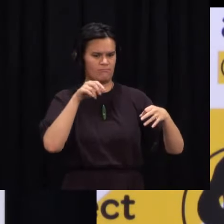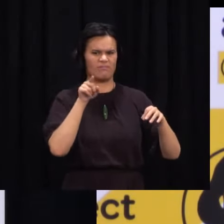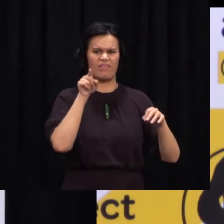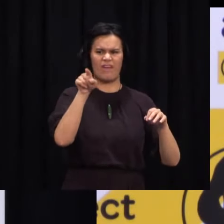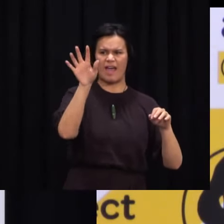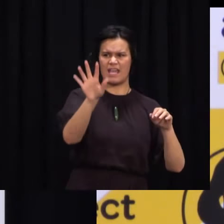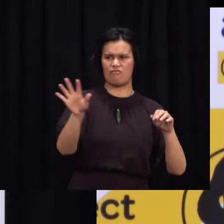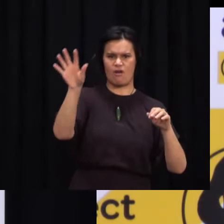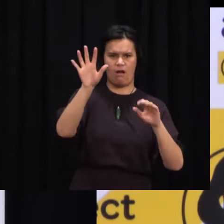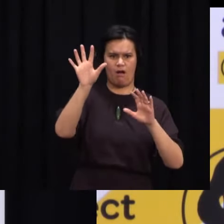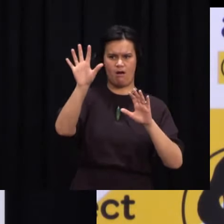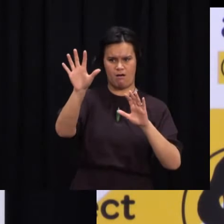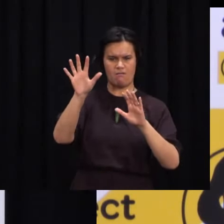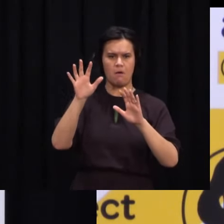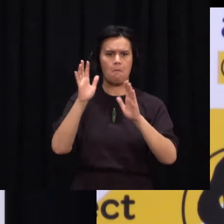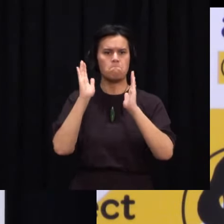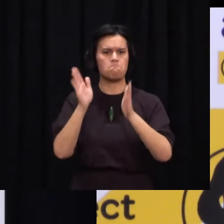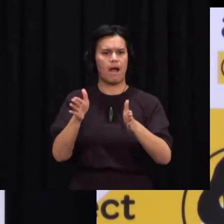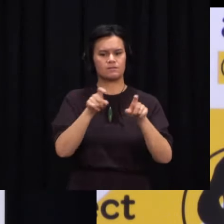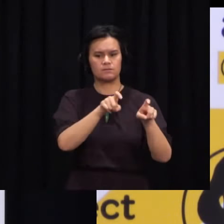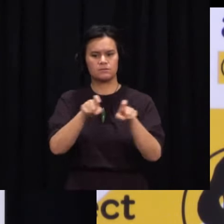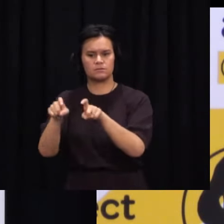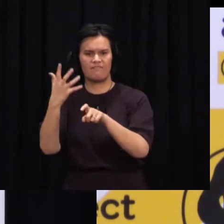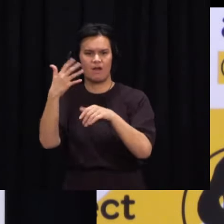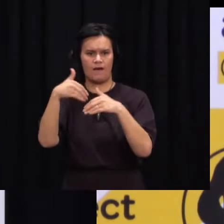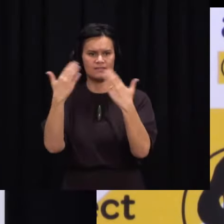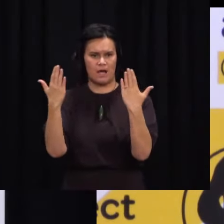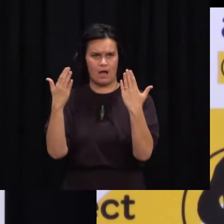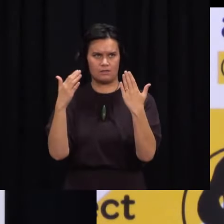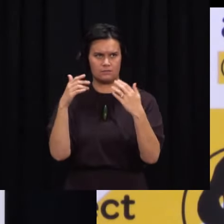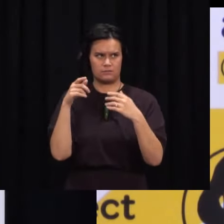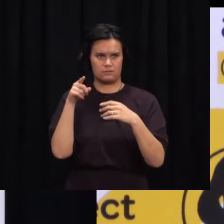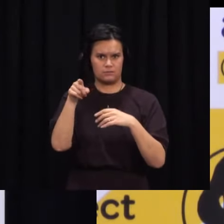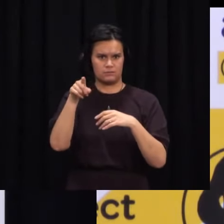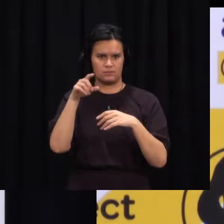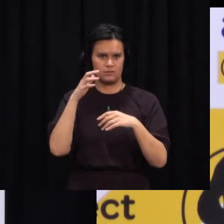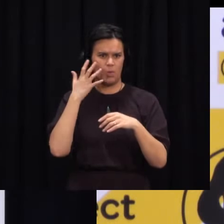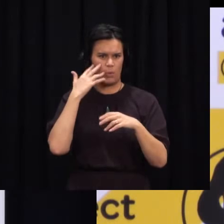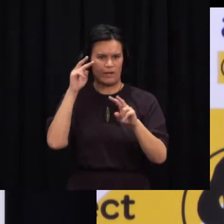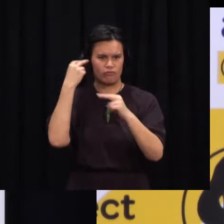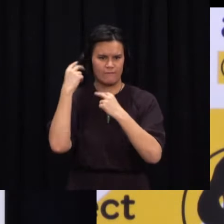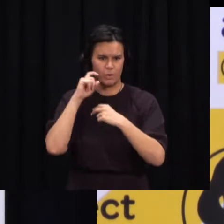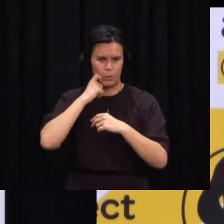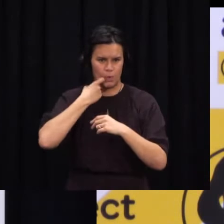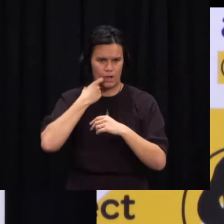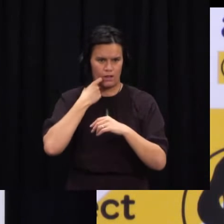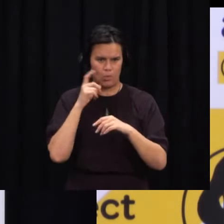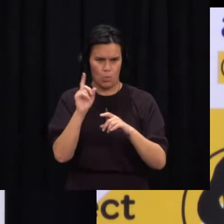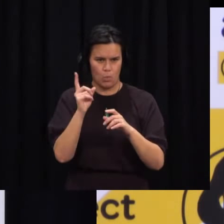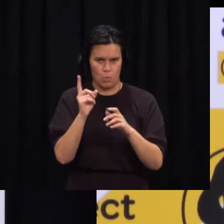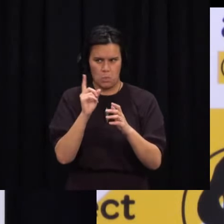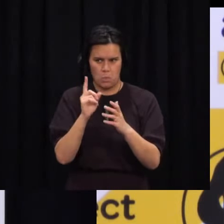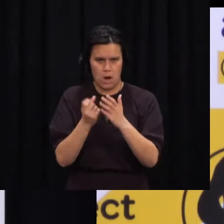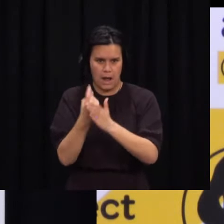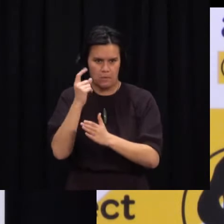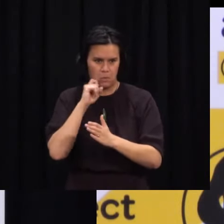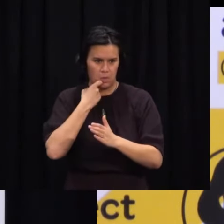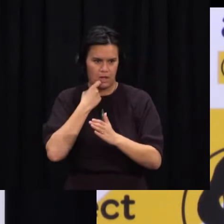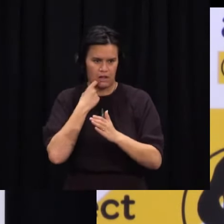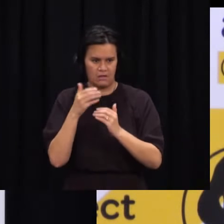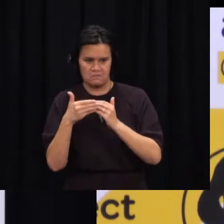in the community there, will you look at a different response, whether that be a different alert? Yeah, so 5 days initially, and that's so that we can get that